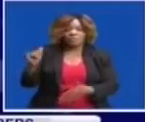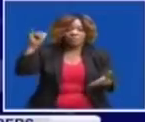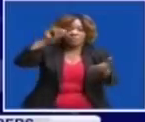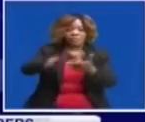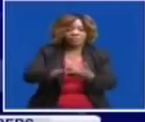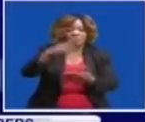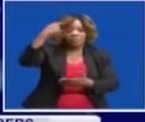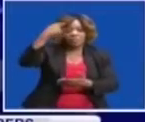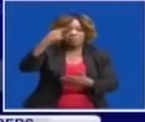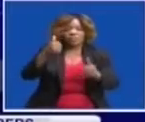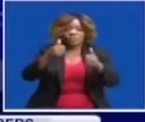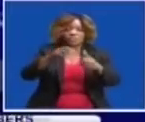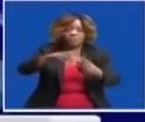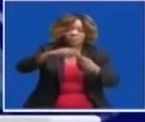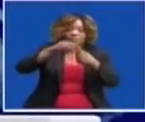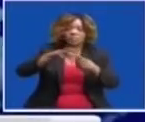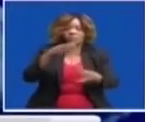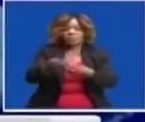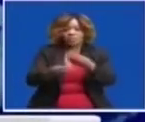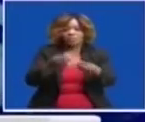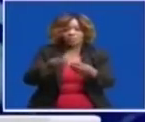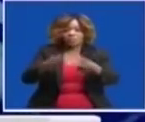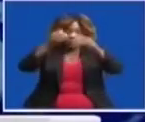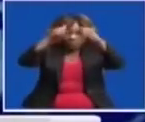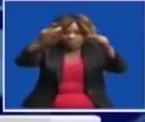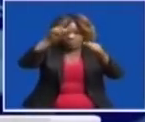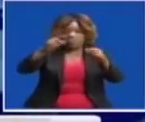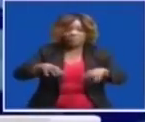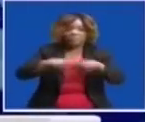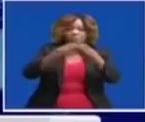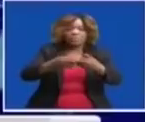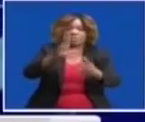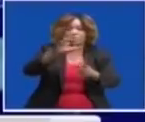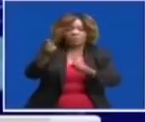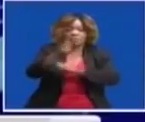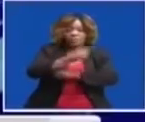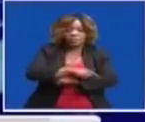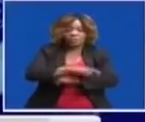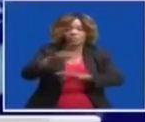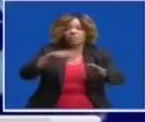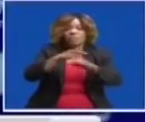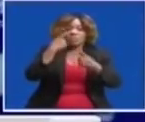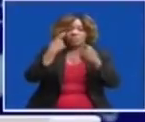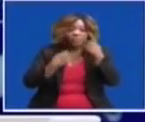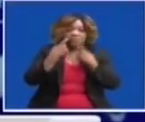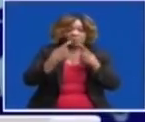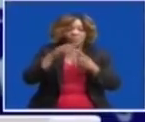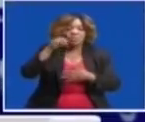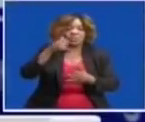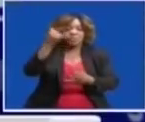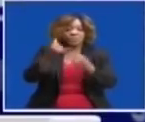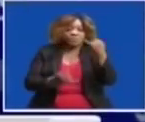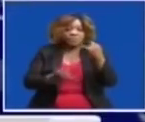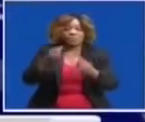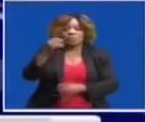for specialist treatment. President Lungu accorded Mr. Mwape a 3-day period of national mourning, which ends